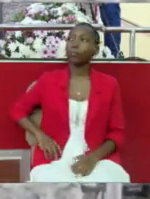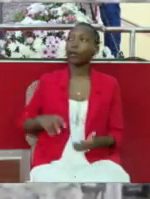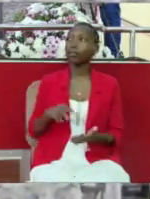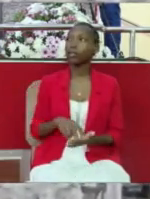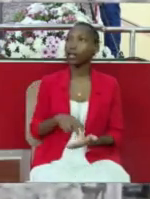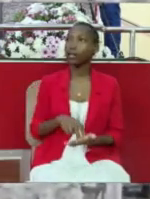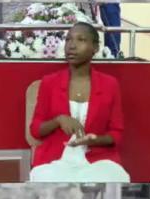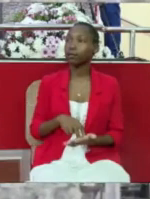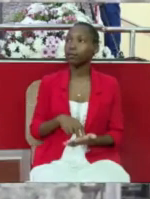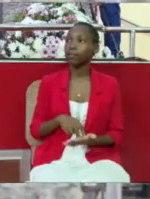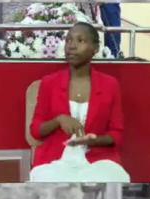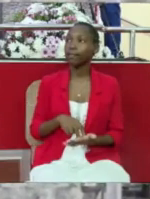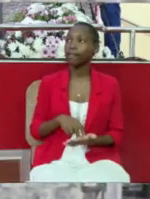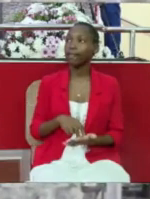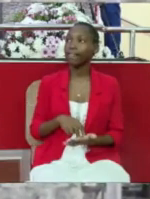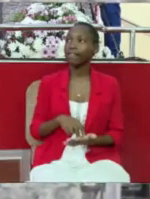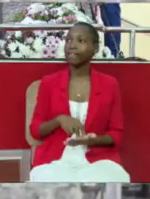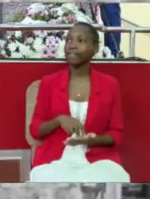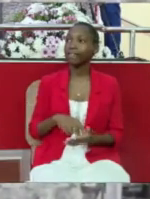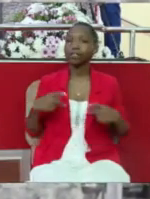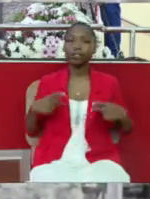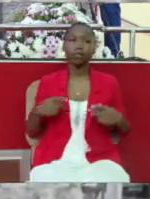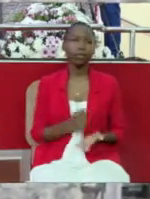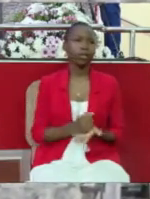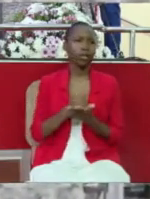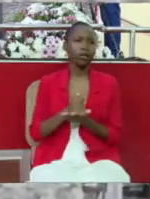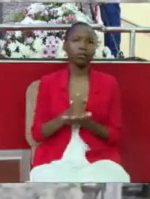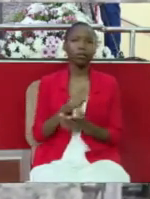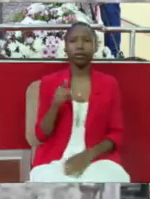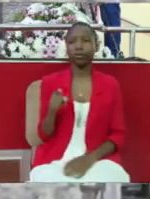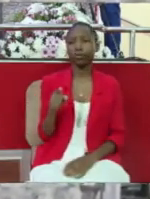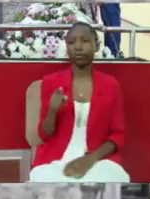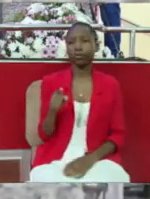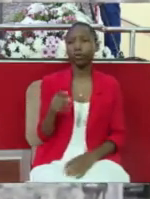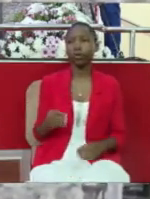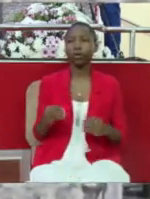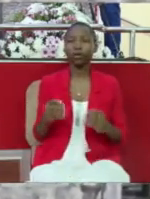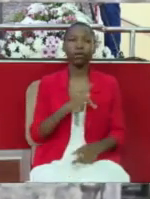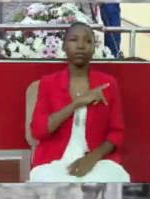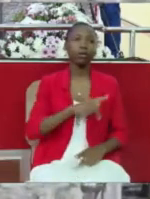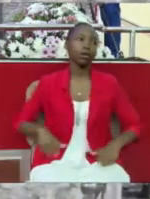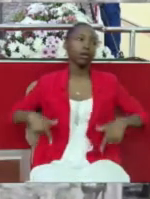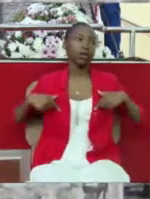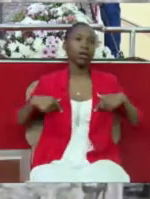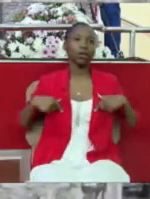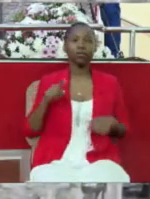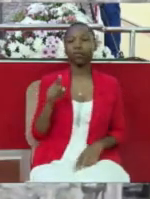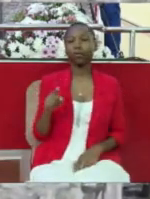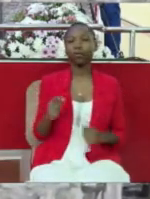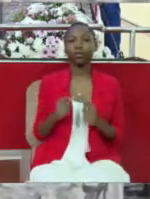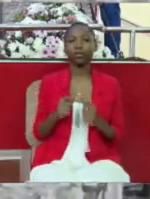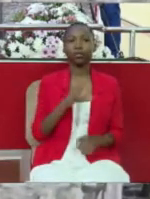Kama unaweza kusimama kwenye miguu yako. Somebody is going to help you. Pana mtu atakusaidia. Because we want you. Kwa sababu tunataka. From this point on. Kuanzia sasa. That you will